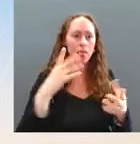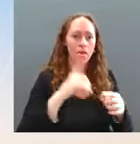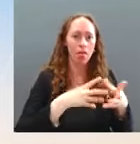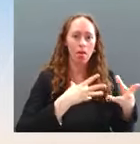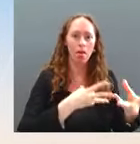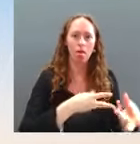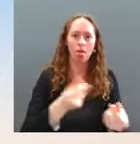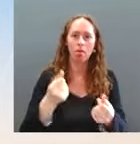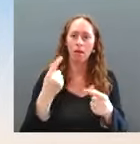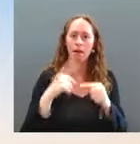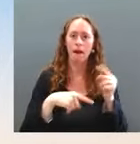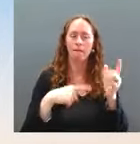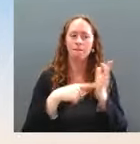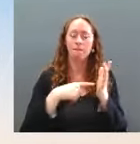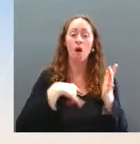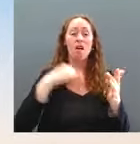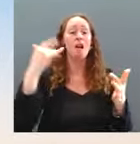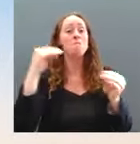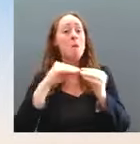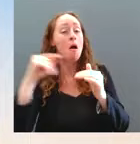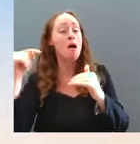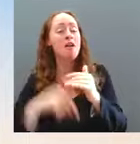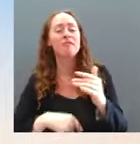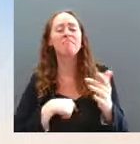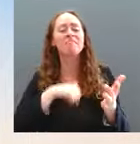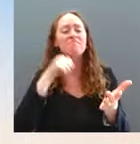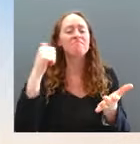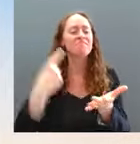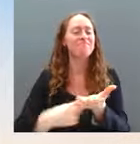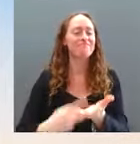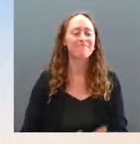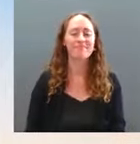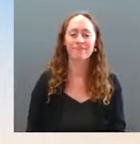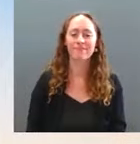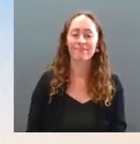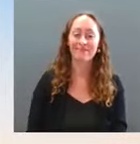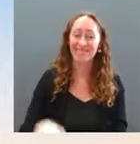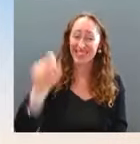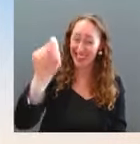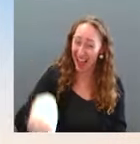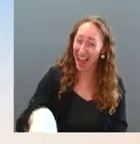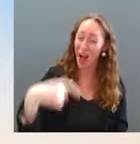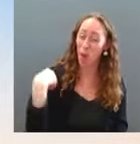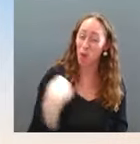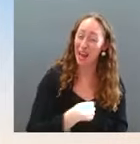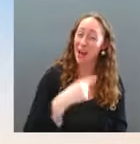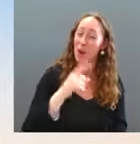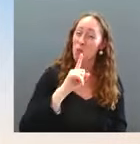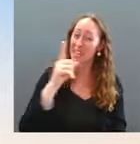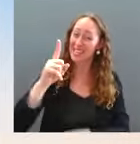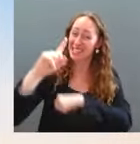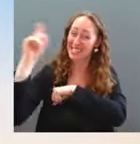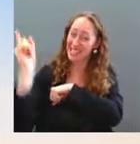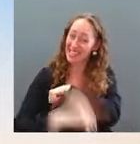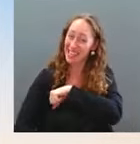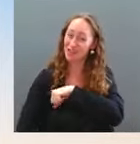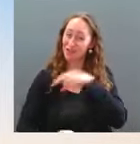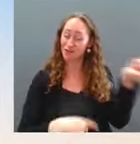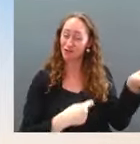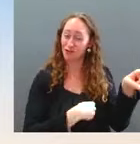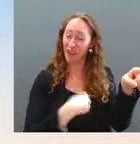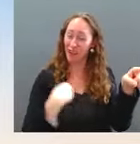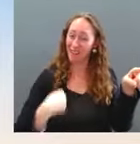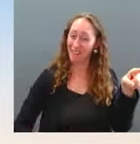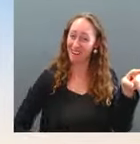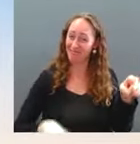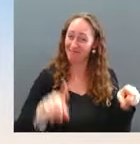do sanctions on China like we are? That is an assessment that the Department of Treasury would have to make, but I don't have a prediction beyond what the Secretary of Treasury said. Go